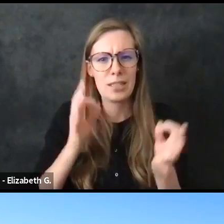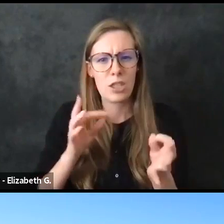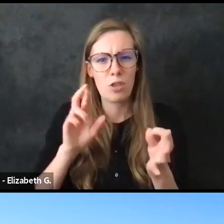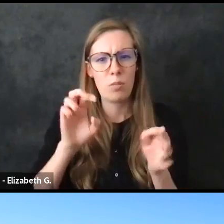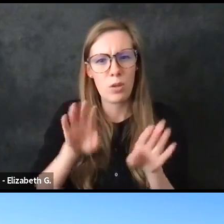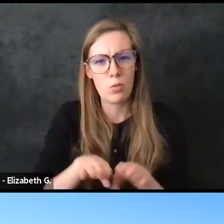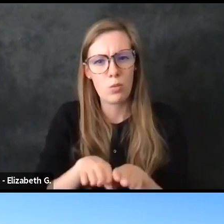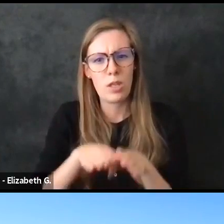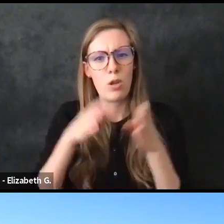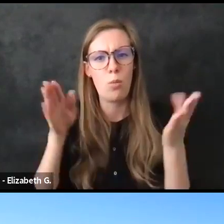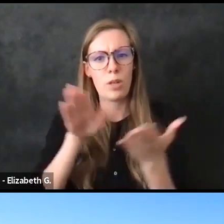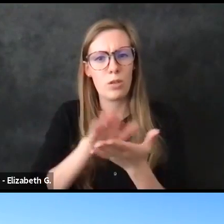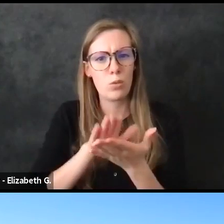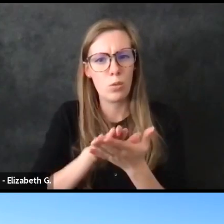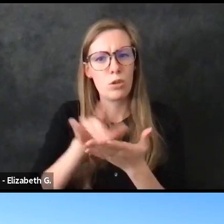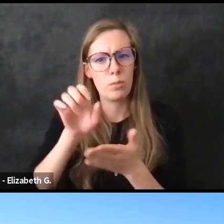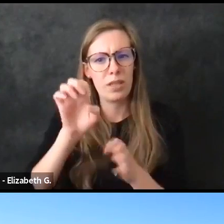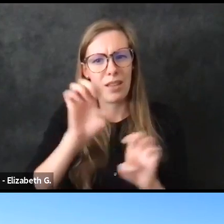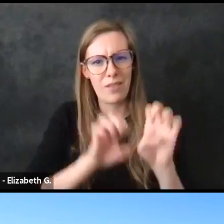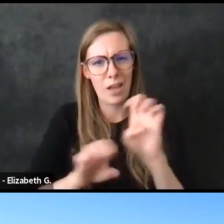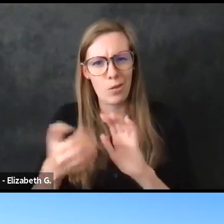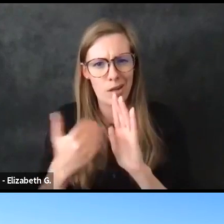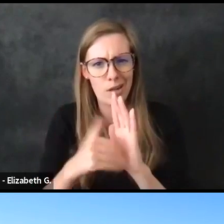be reevaluated? What do you think?